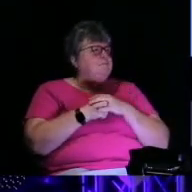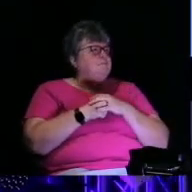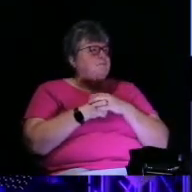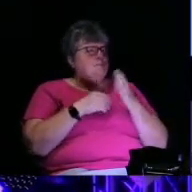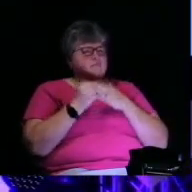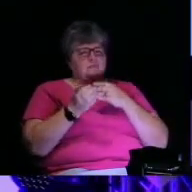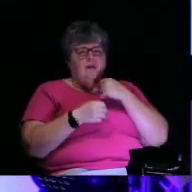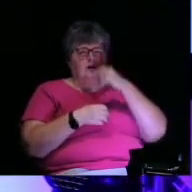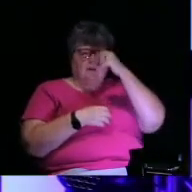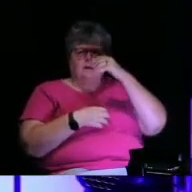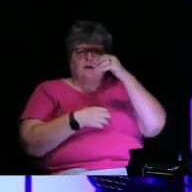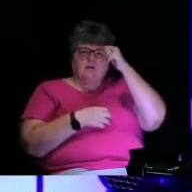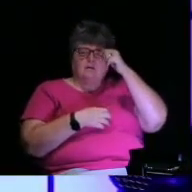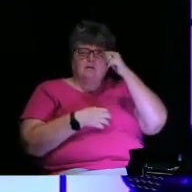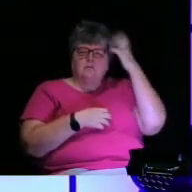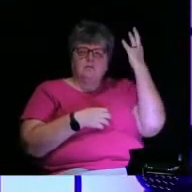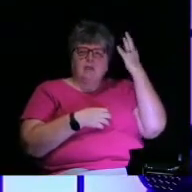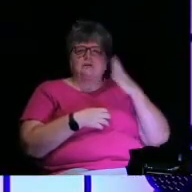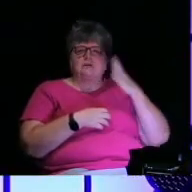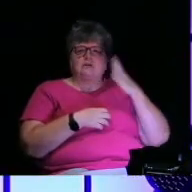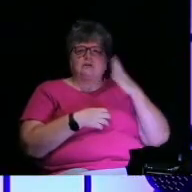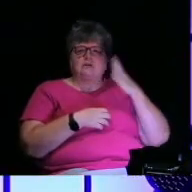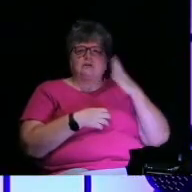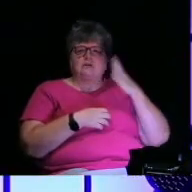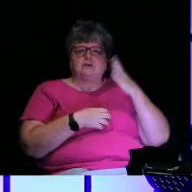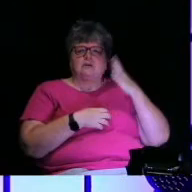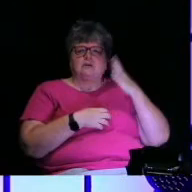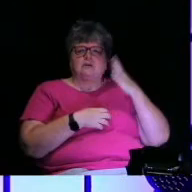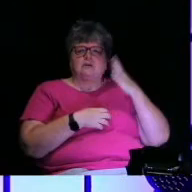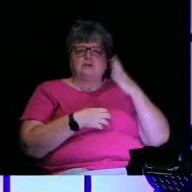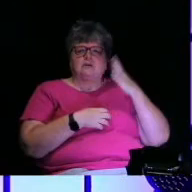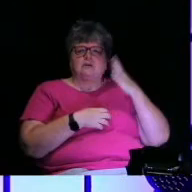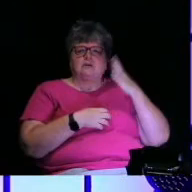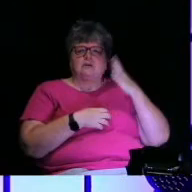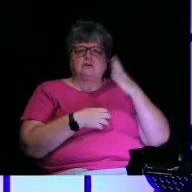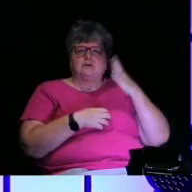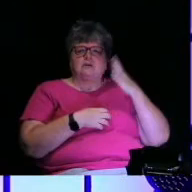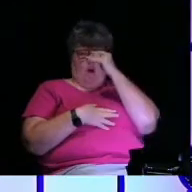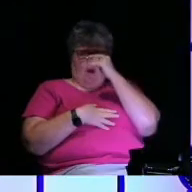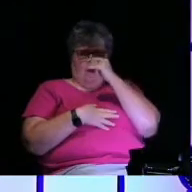telling that story, I felt like that boy. I felt like that son who's just drifting away.